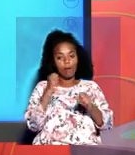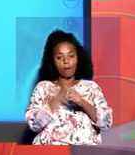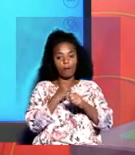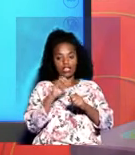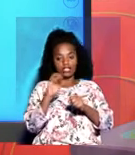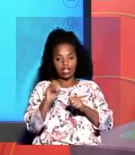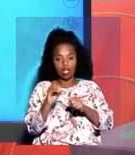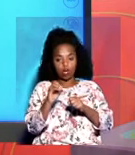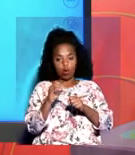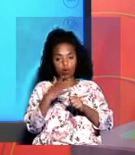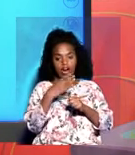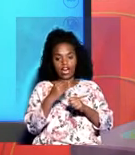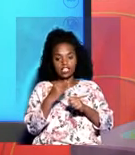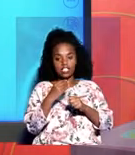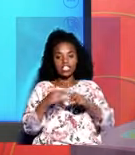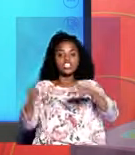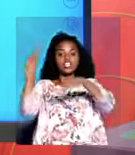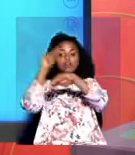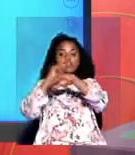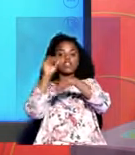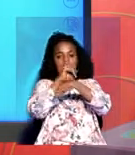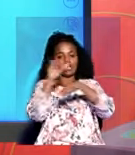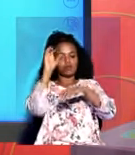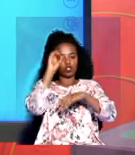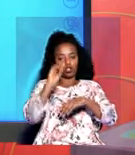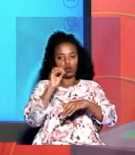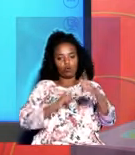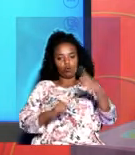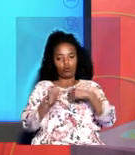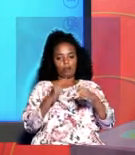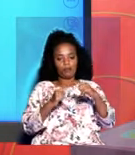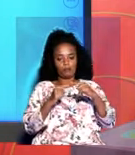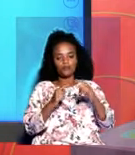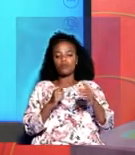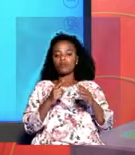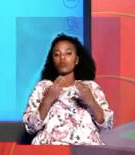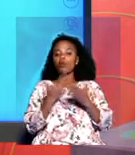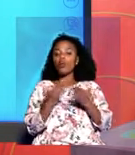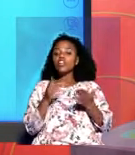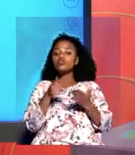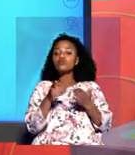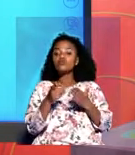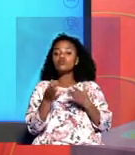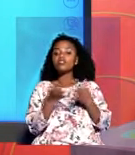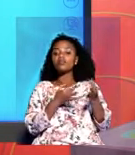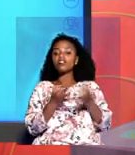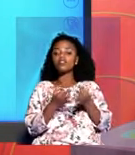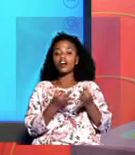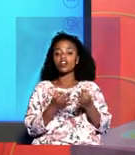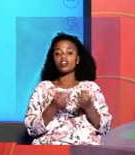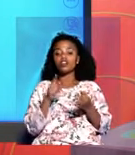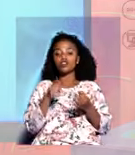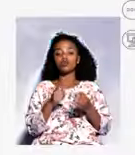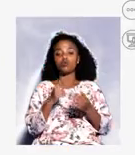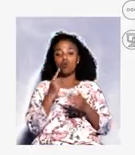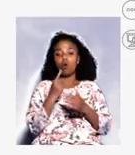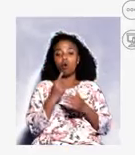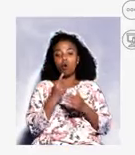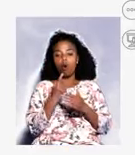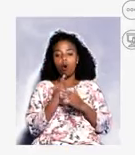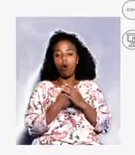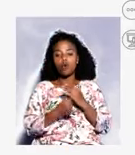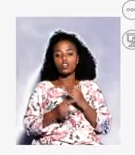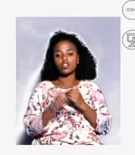Not only this one, it makes the numerator also 0. And when you simplify this, you have only 1 over, you'll